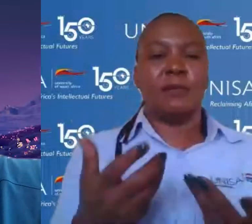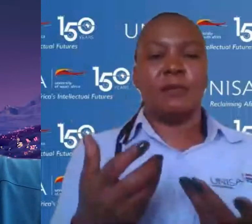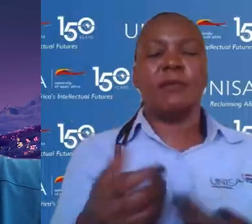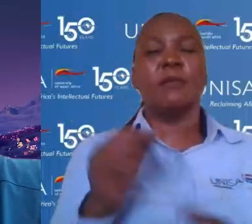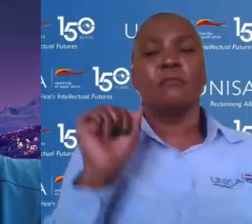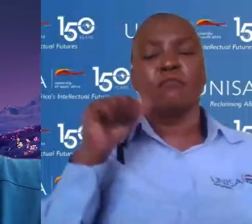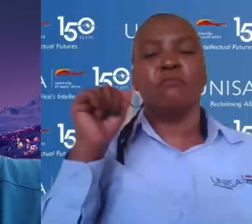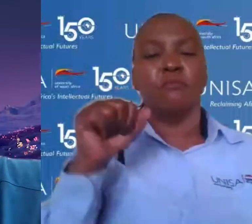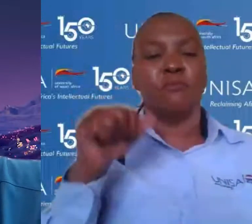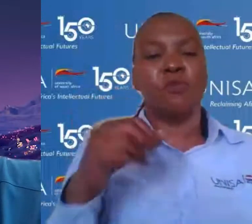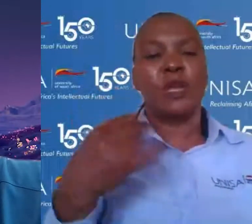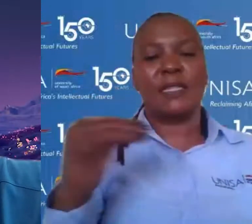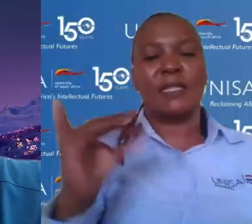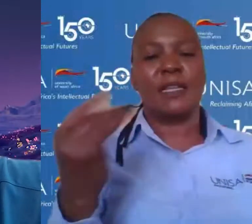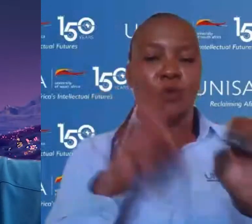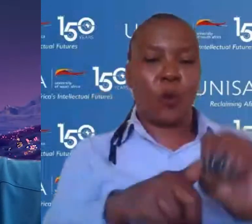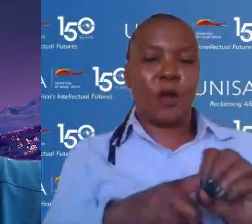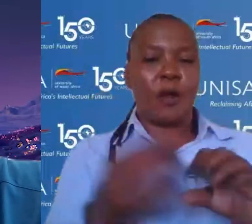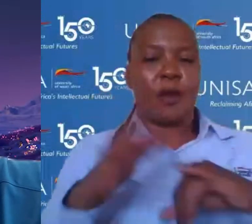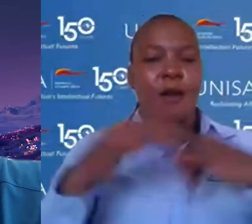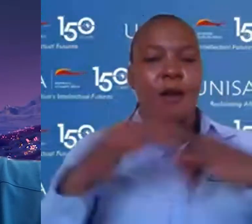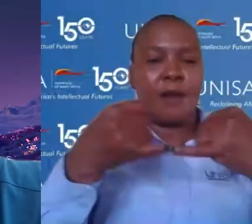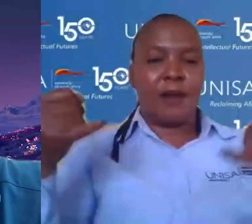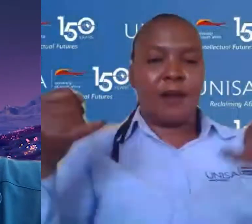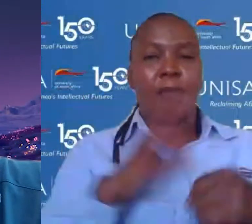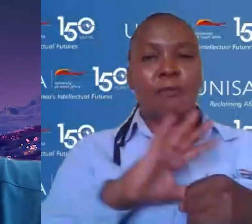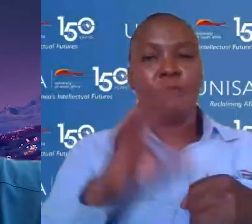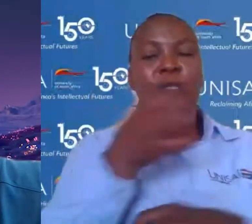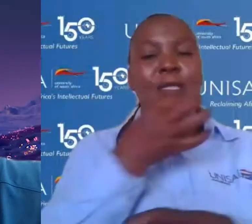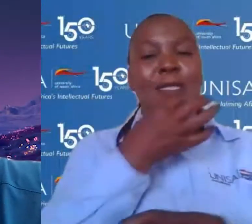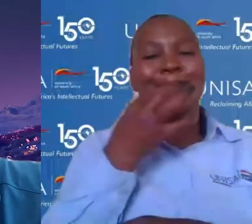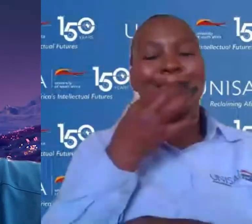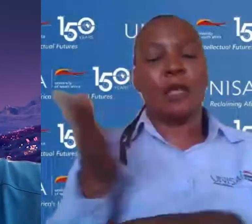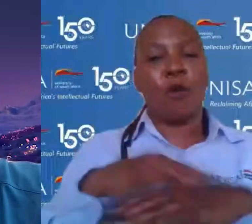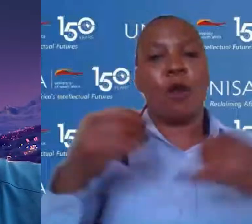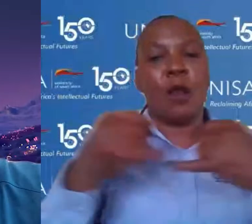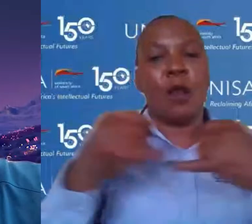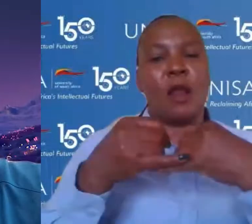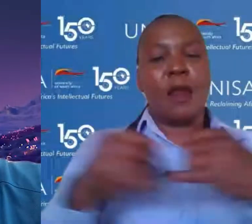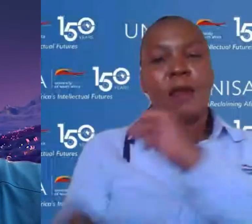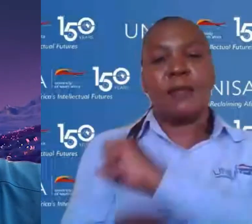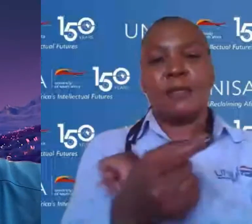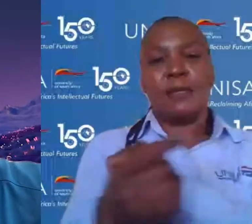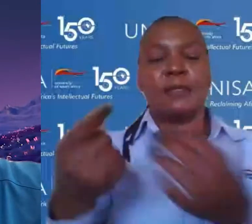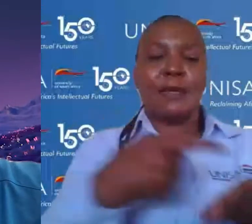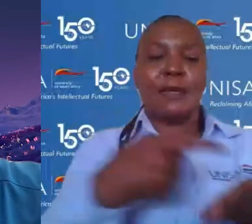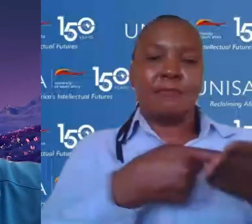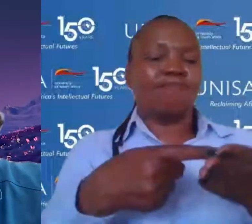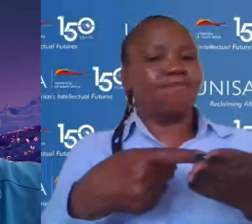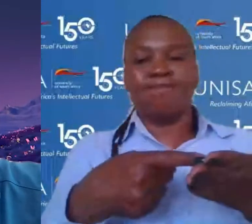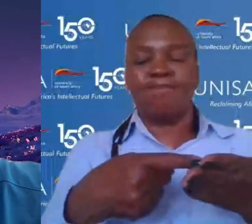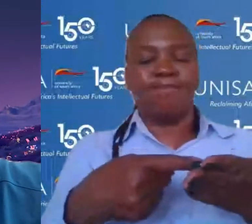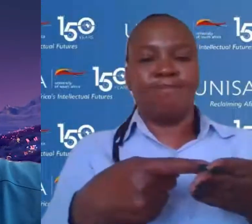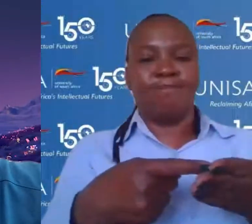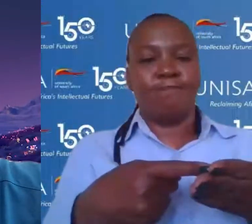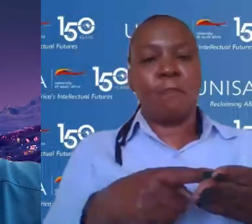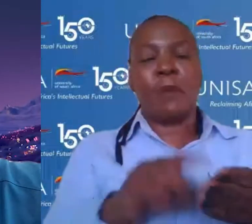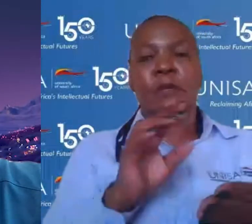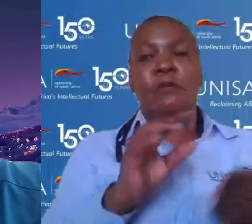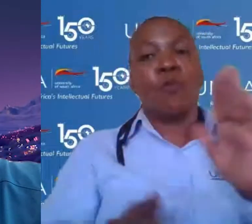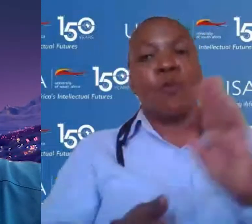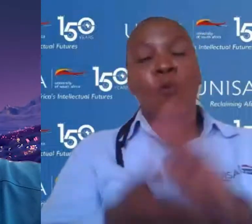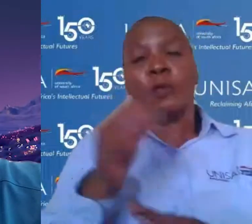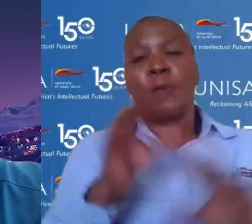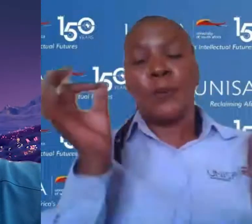still join online. I'm not saying that the online sessions are cancelled, but if you do not go,